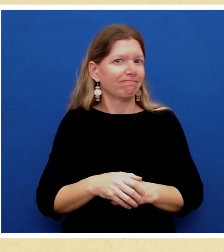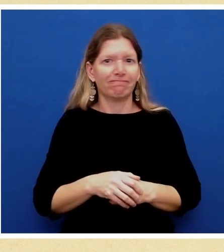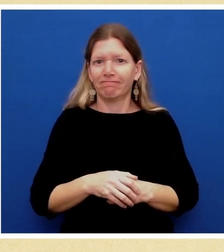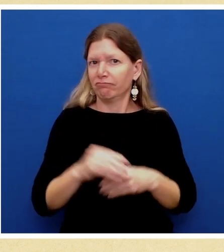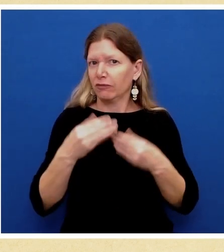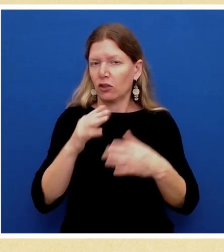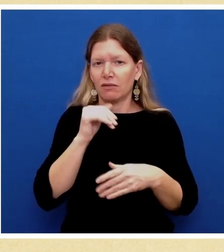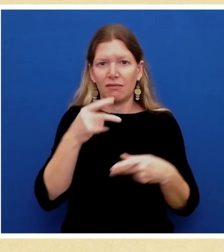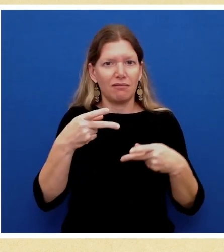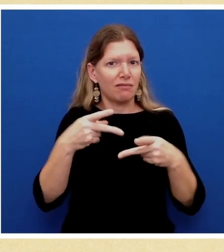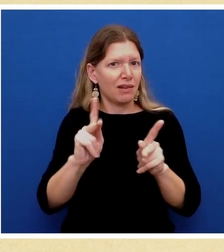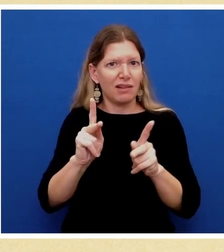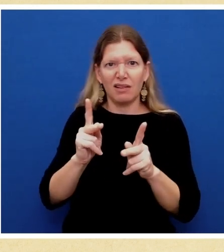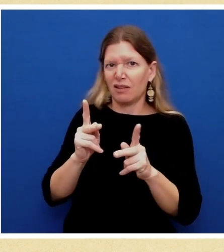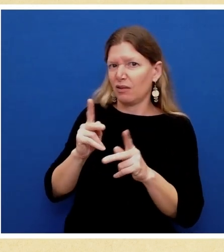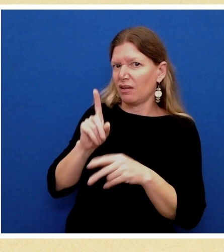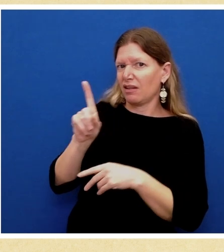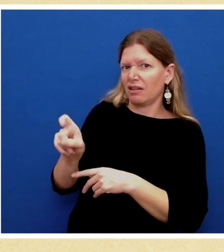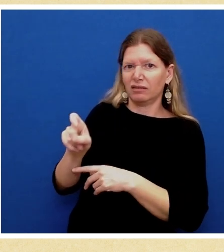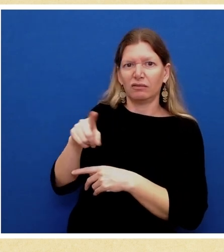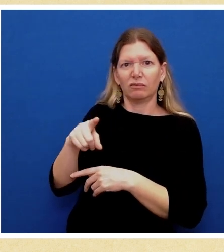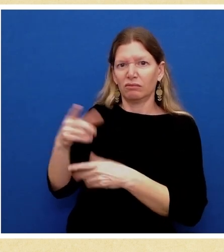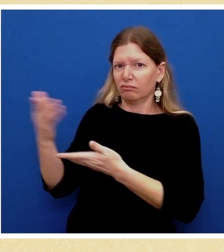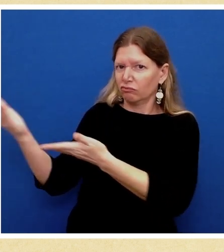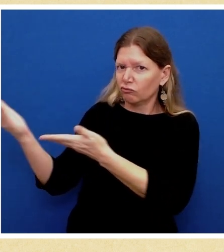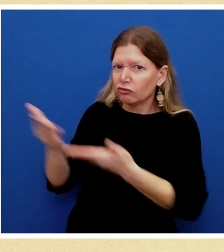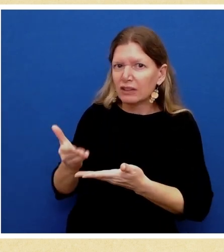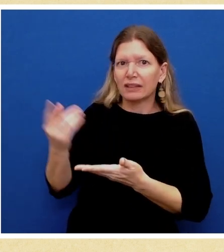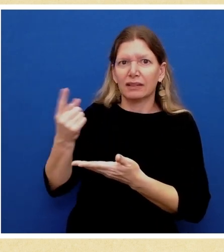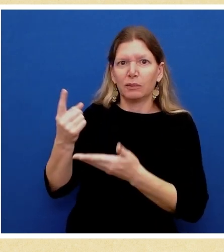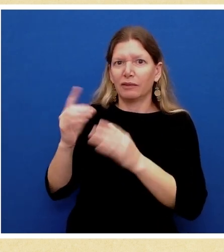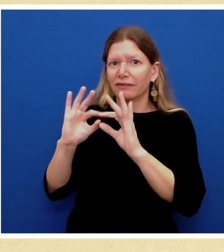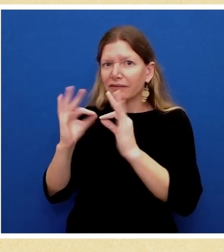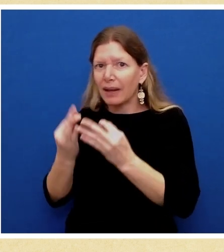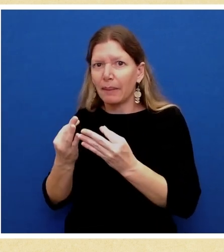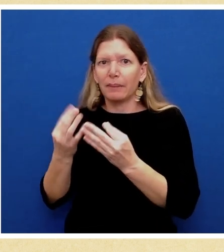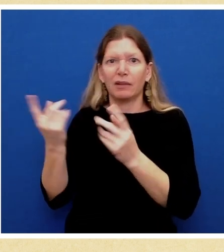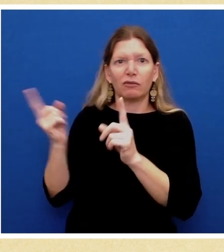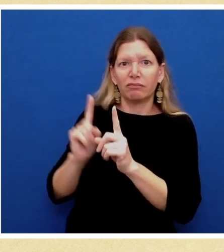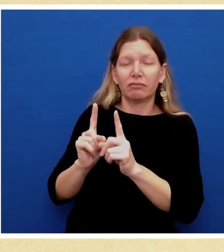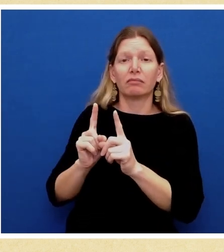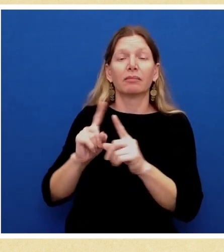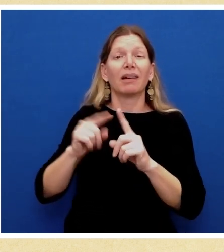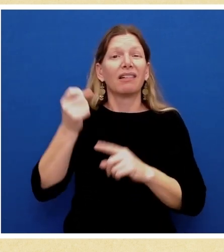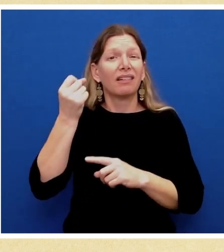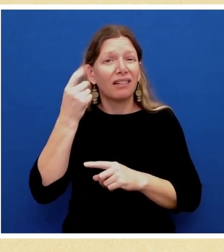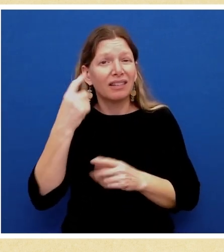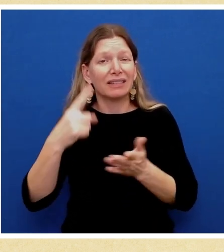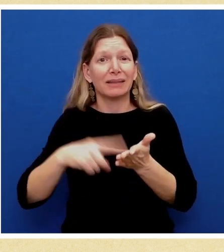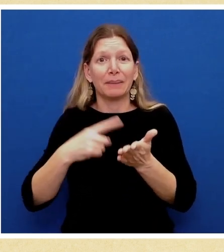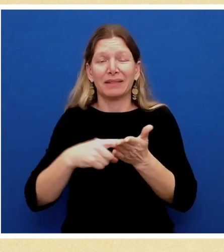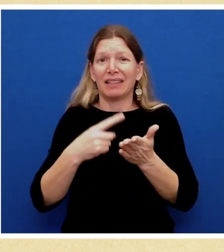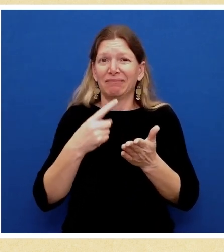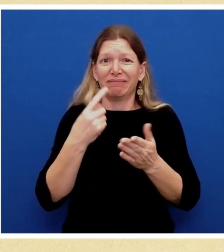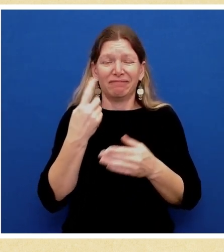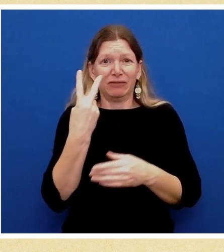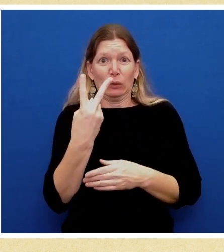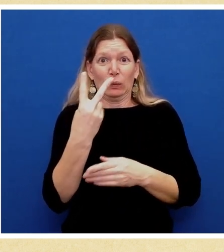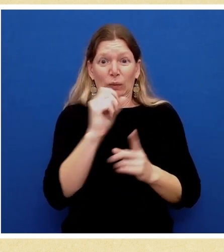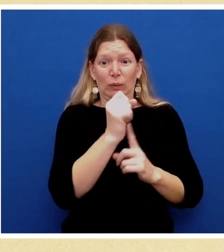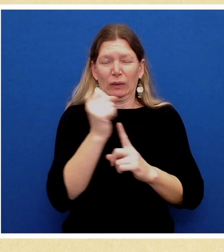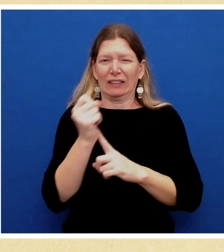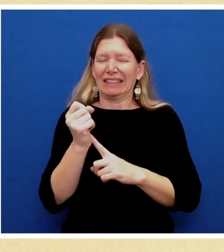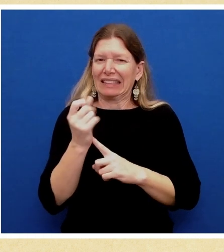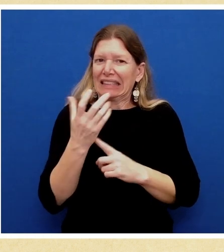cannot require a patient to bring someone to interpret. Having a family member or companion may be acceptable only in two